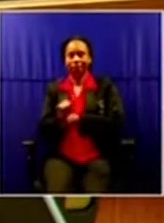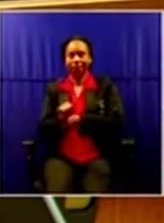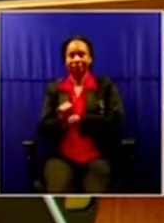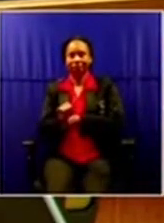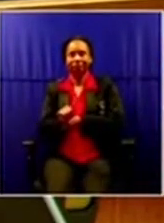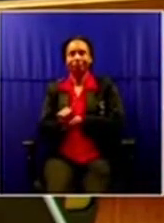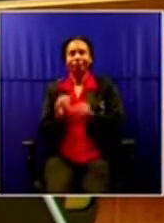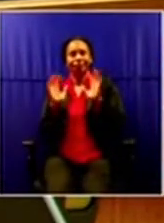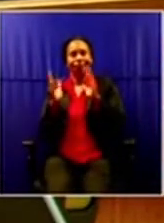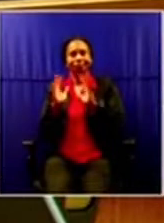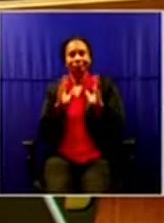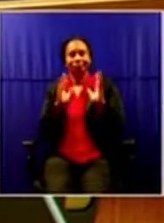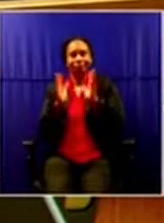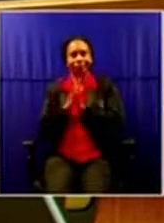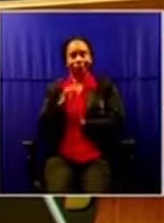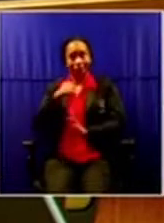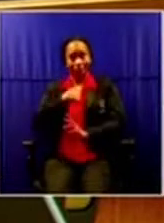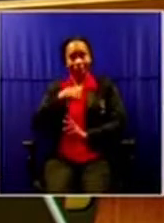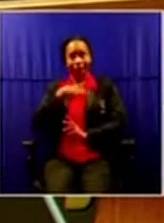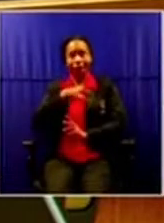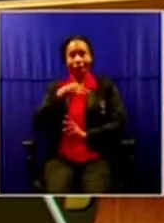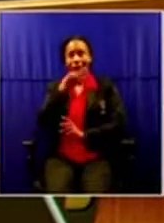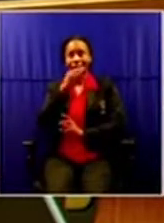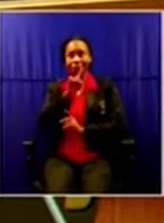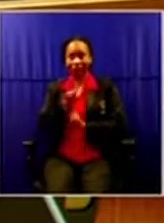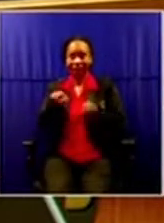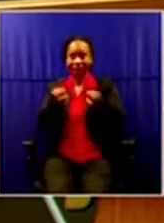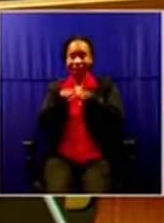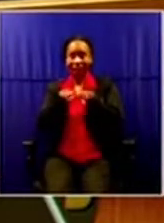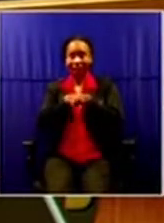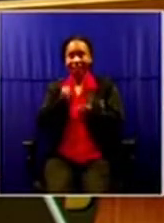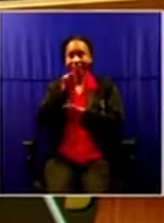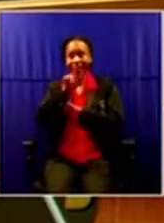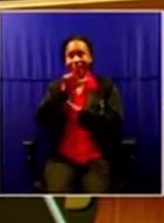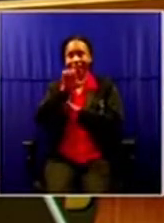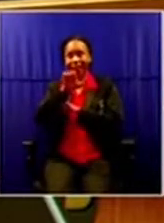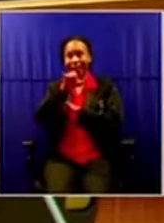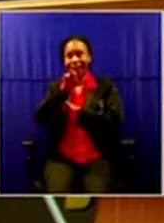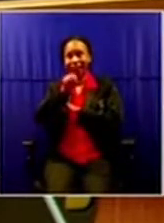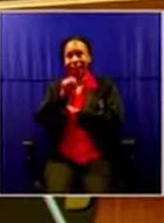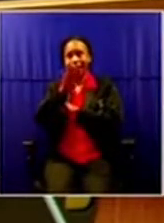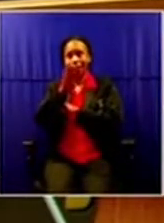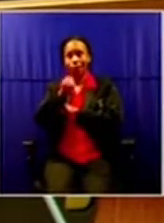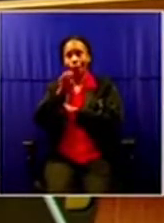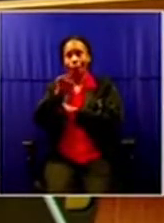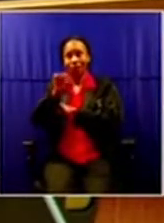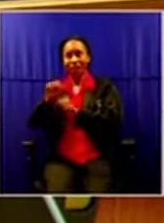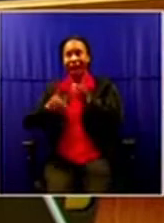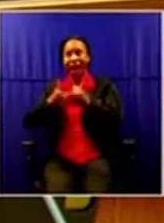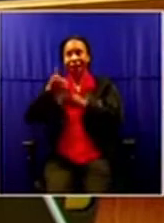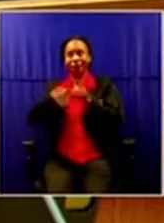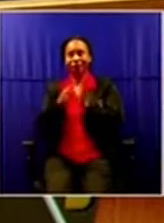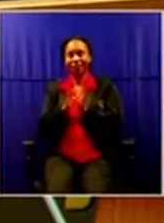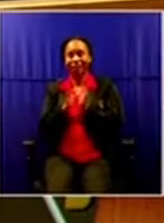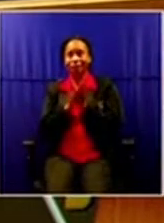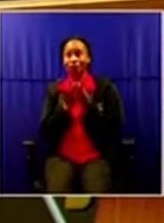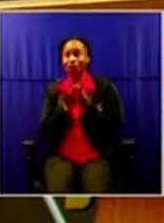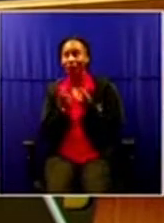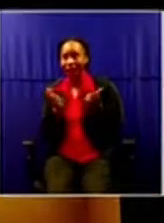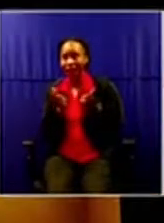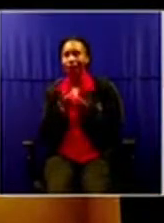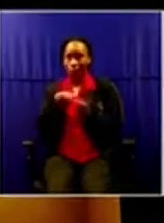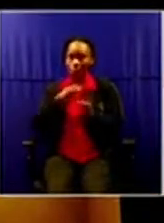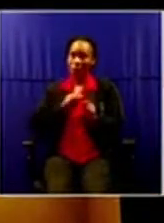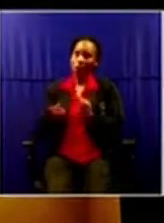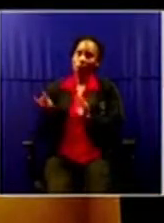And I would say, like the fynbos after the fire, we will rise. I thank